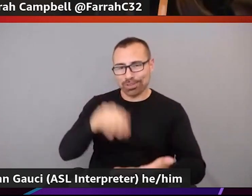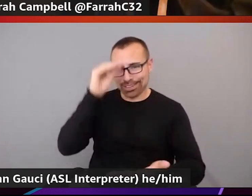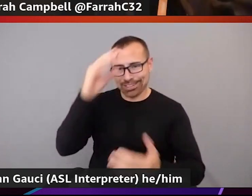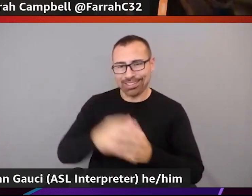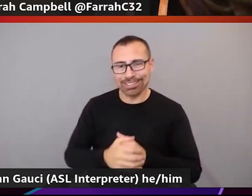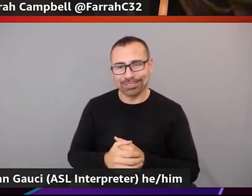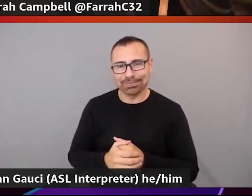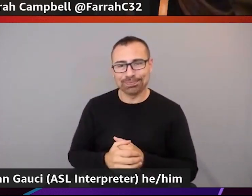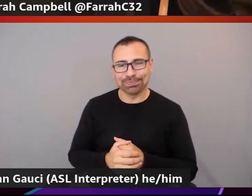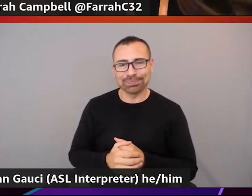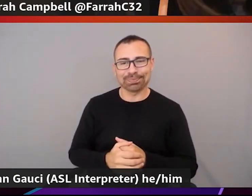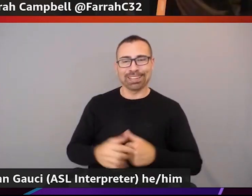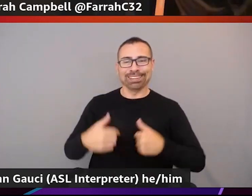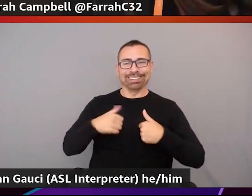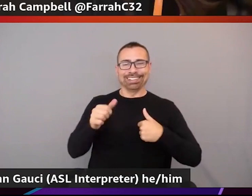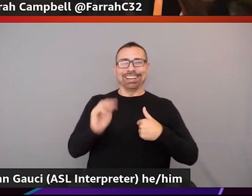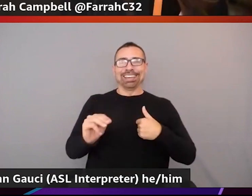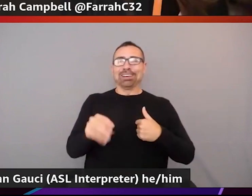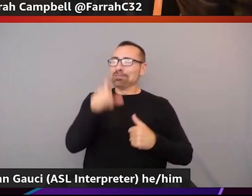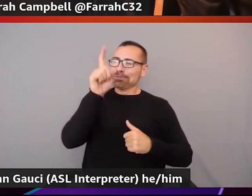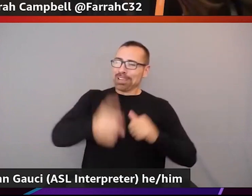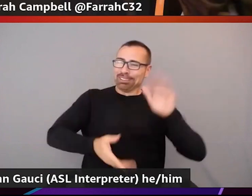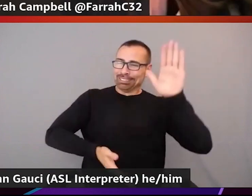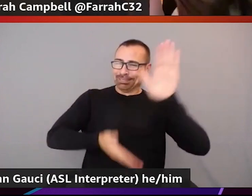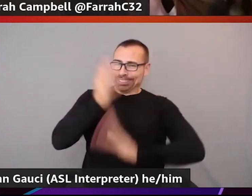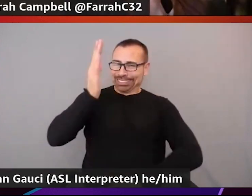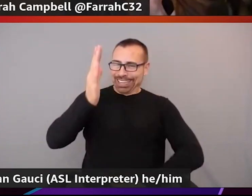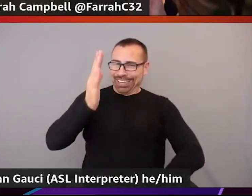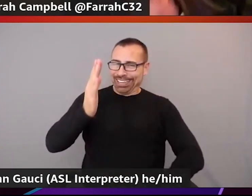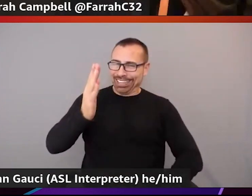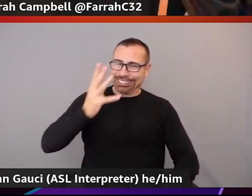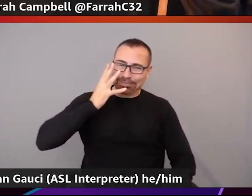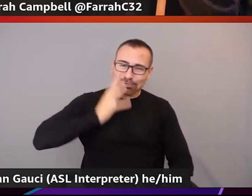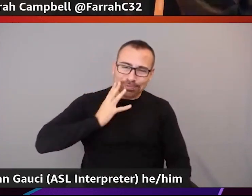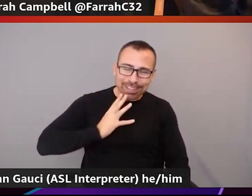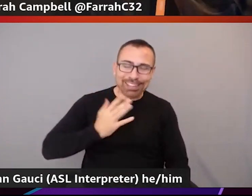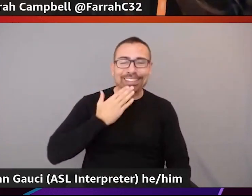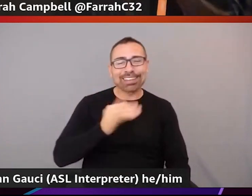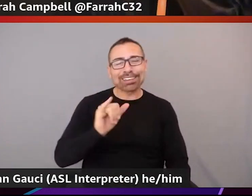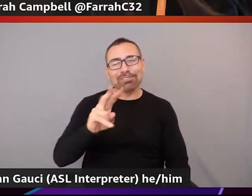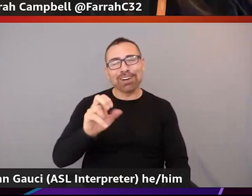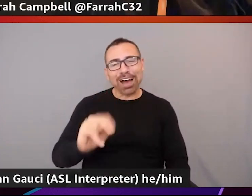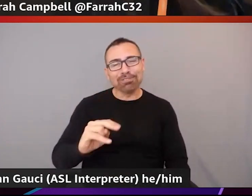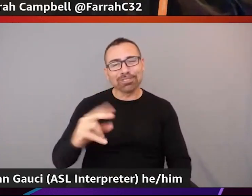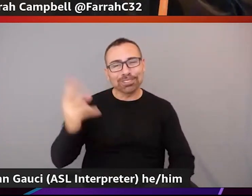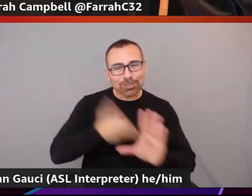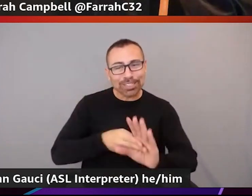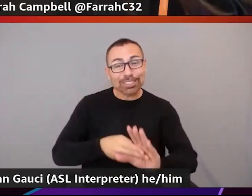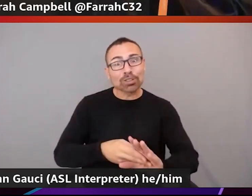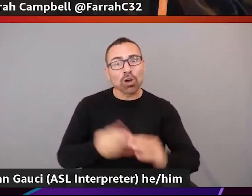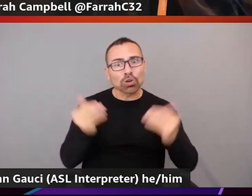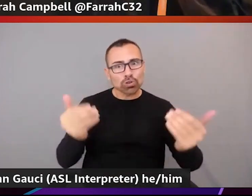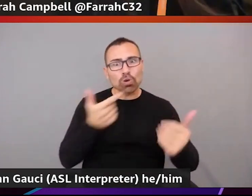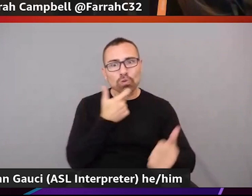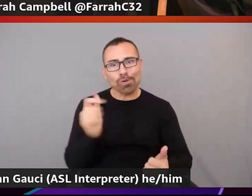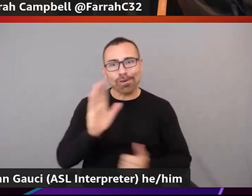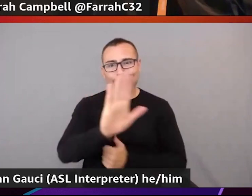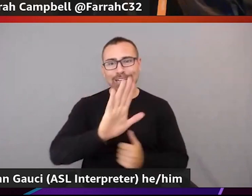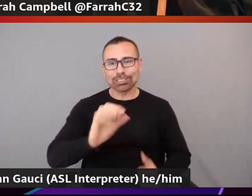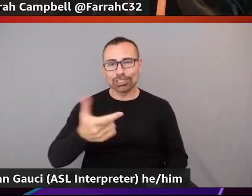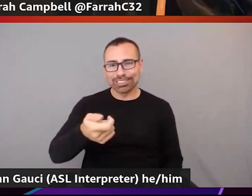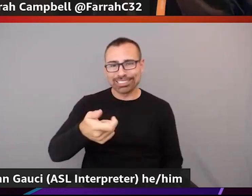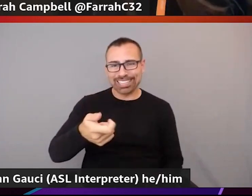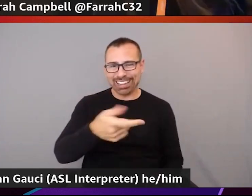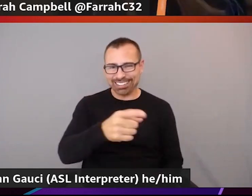we have to move on, unfortunately, Ivonne. Thank you for joining us, though. And go watch Ivonne's channel. We'll drop a link in chat,